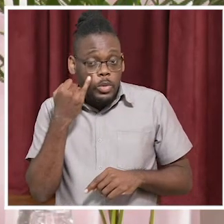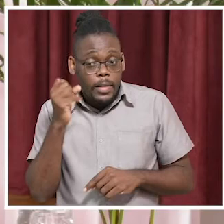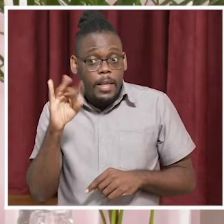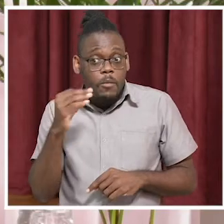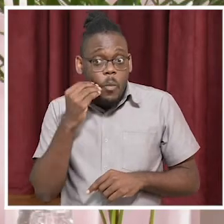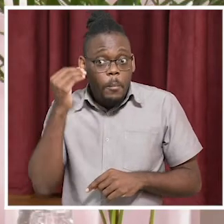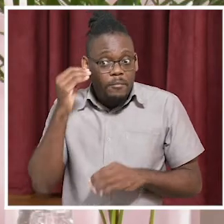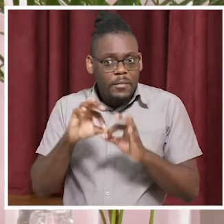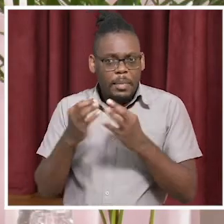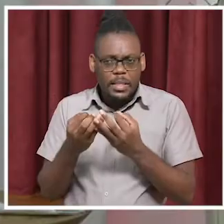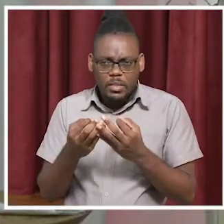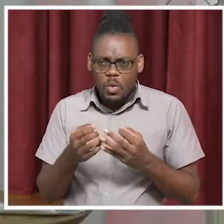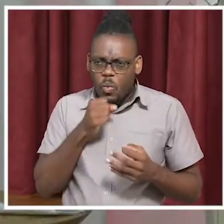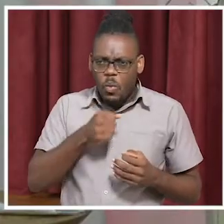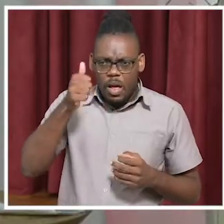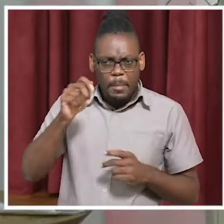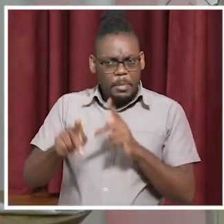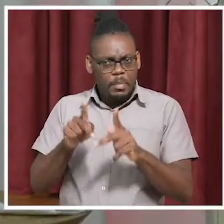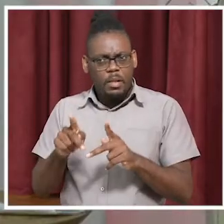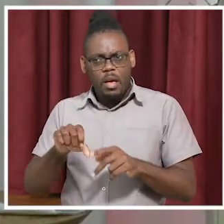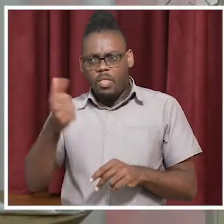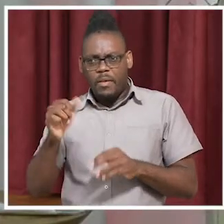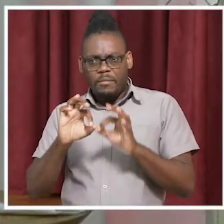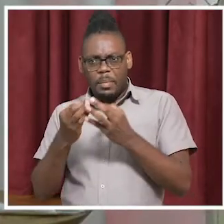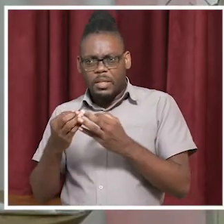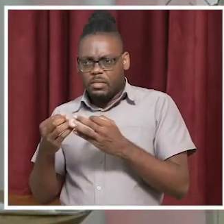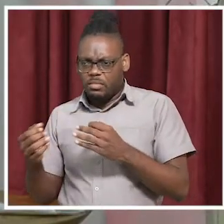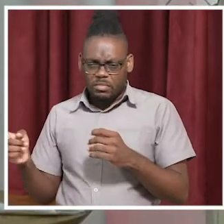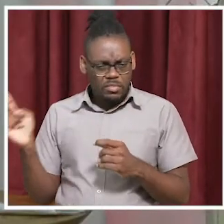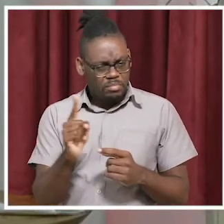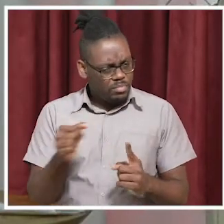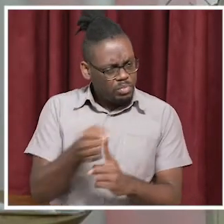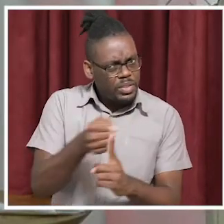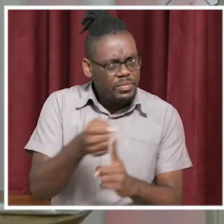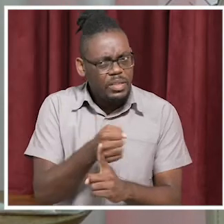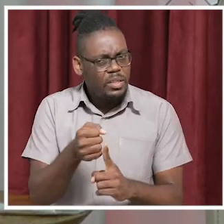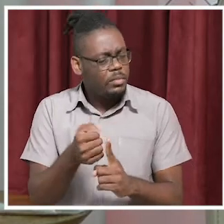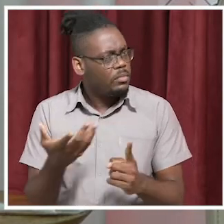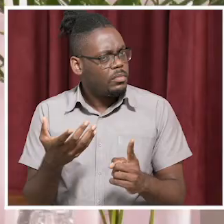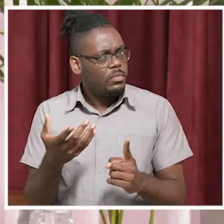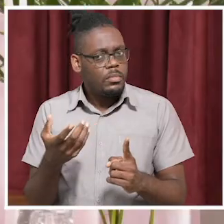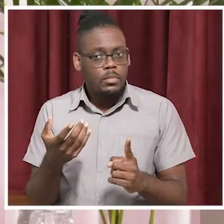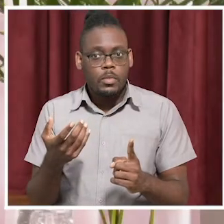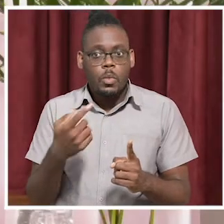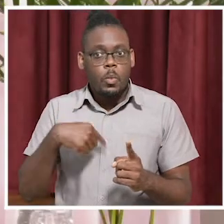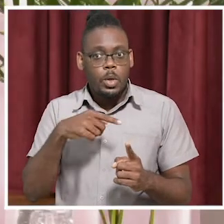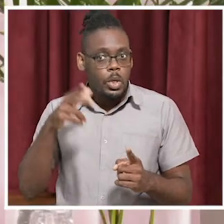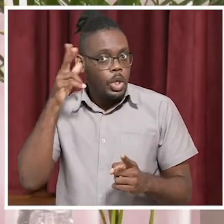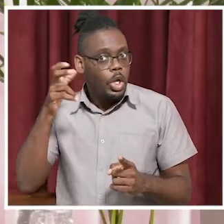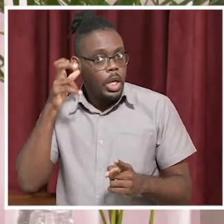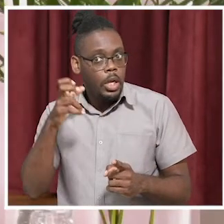They will. And these are public and private homes or specifically the Once a report comes in with relating